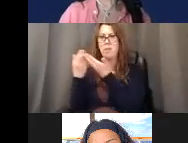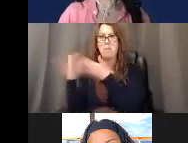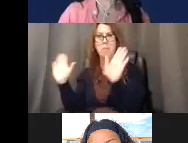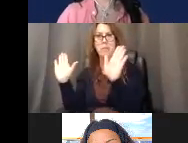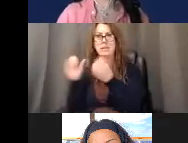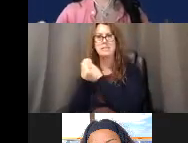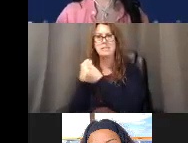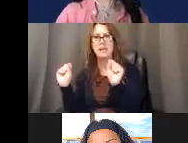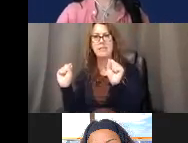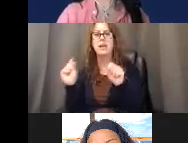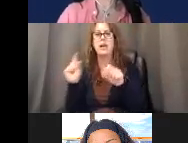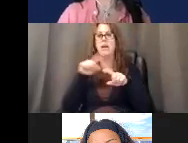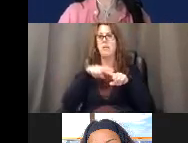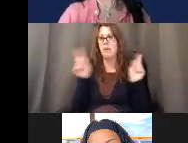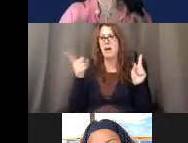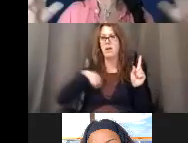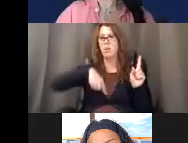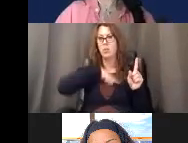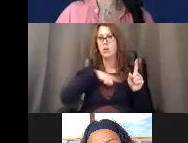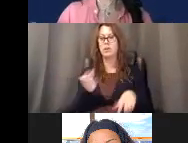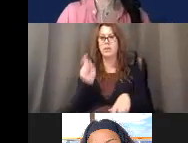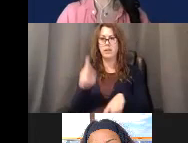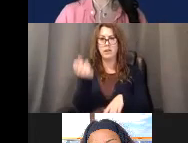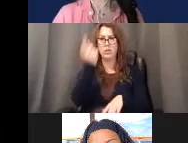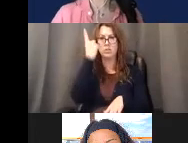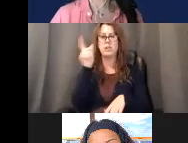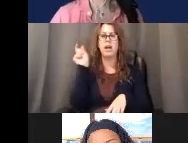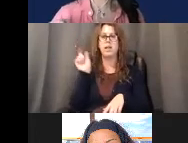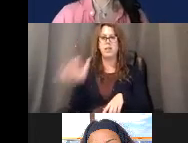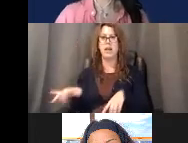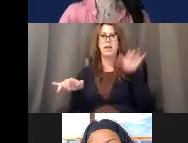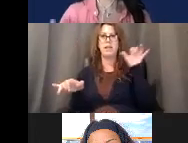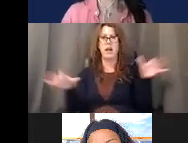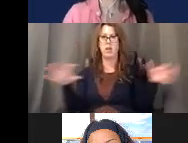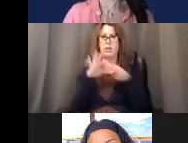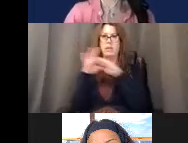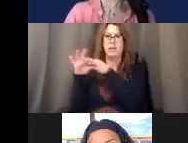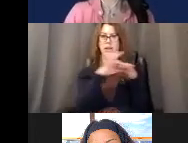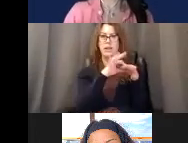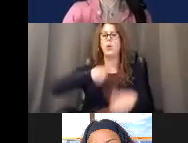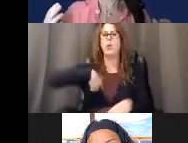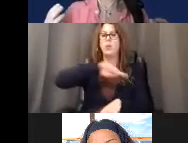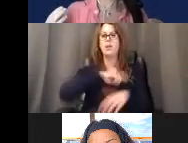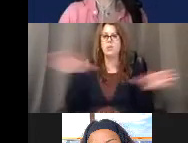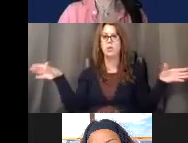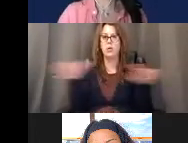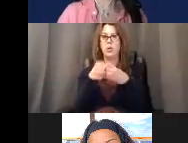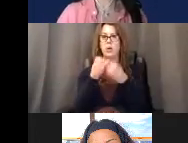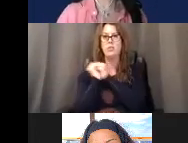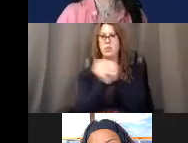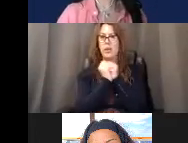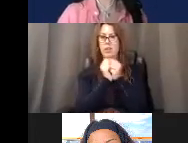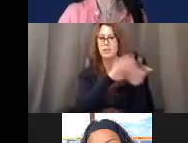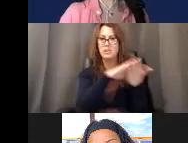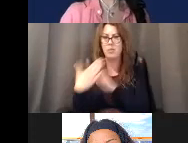reconcile that difference and really come together as a collective community to almost redefine how we consider these notions of